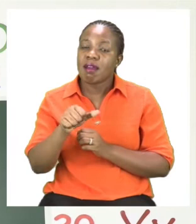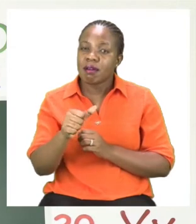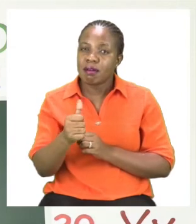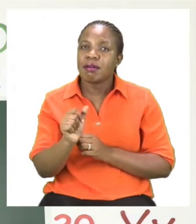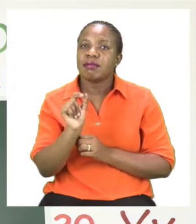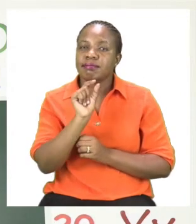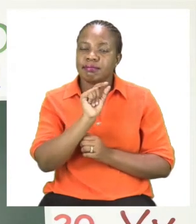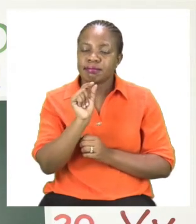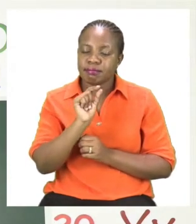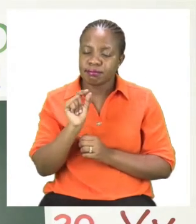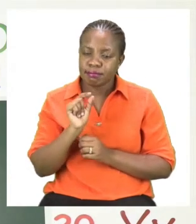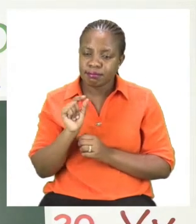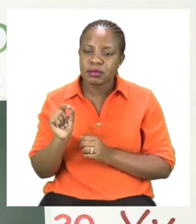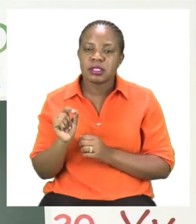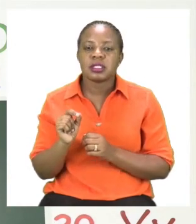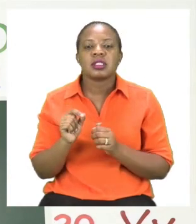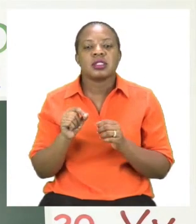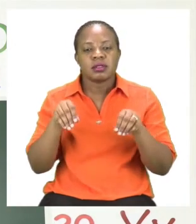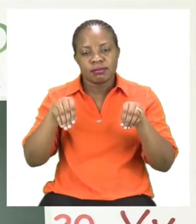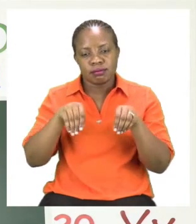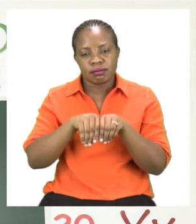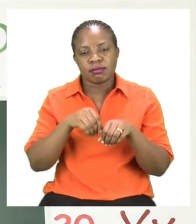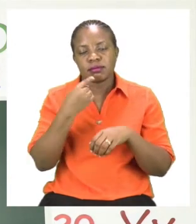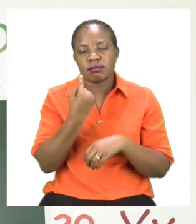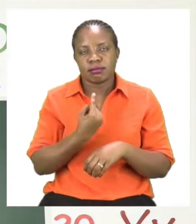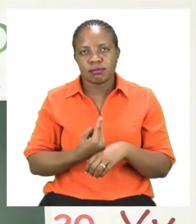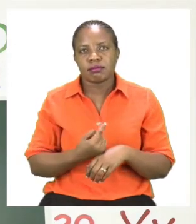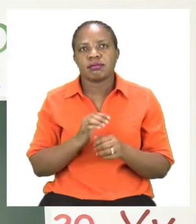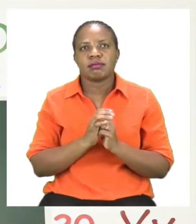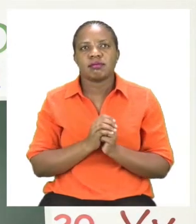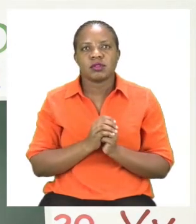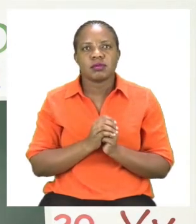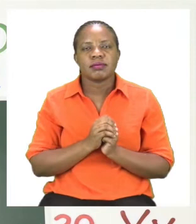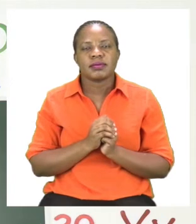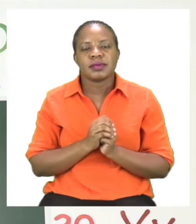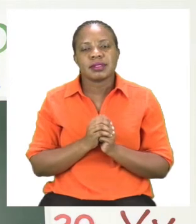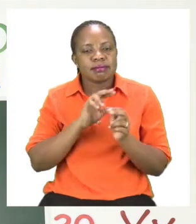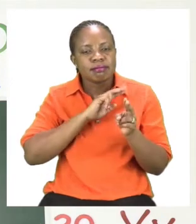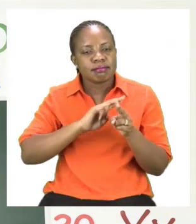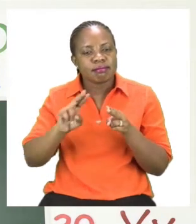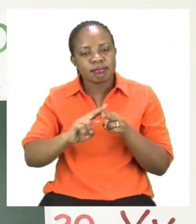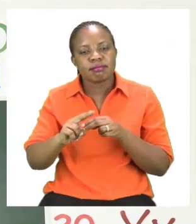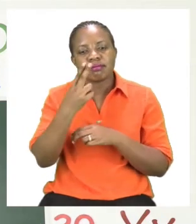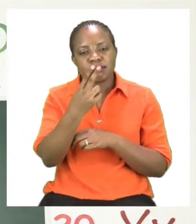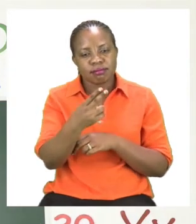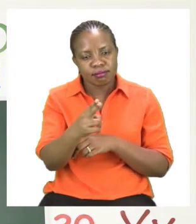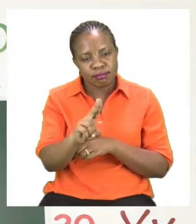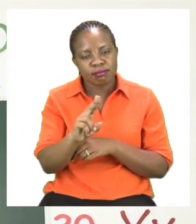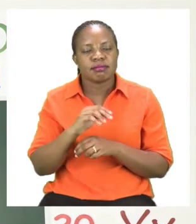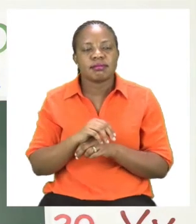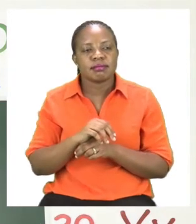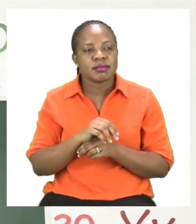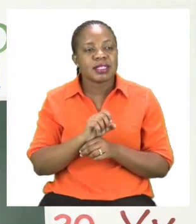going to help you so that you can put them together. Take your time, ask for help if you need